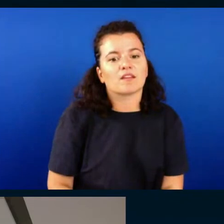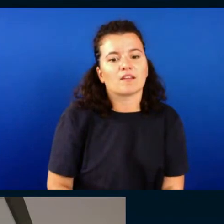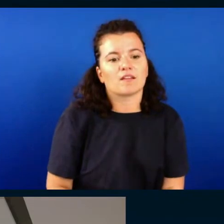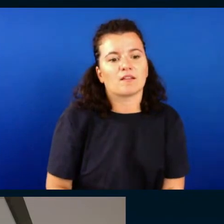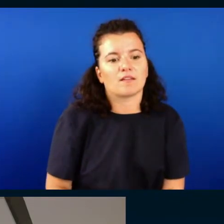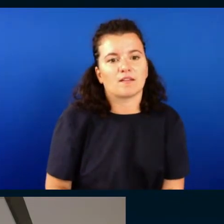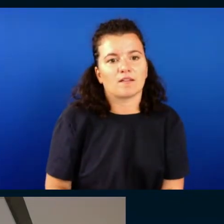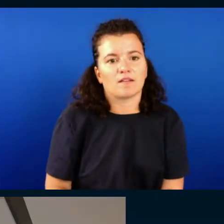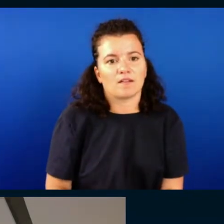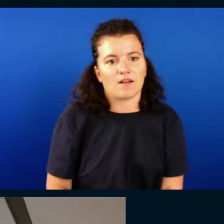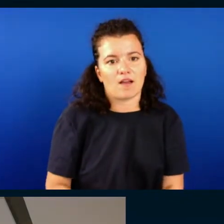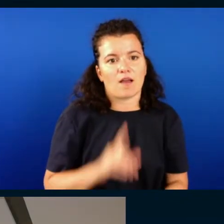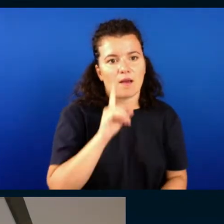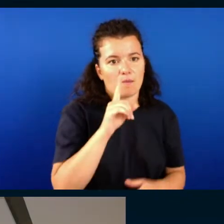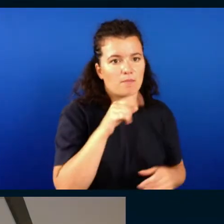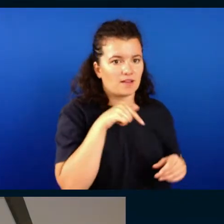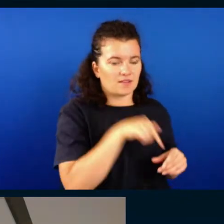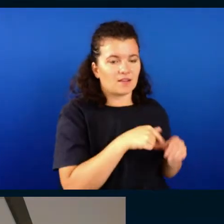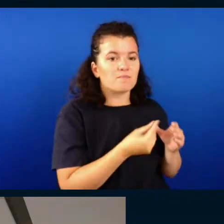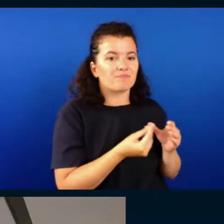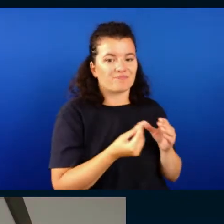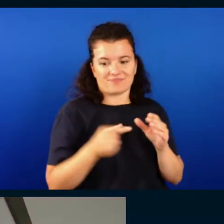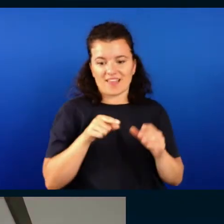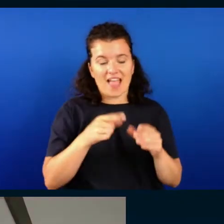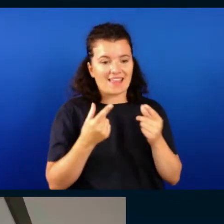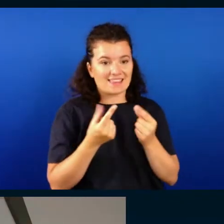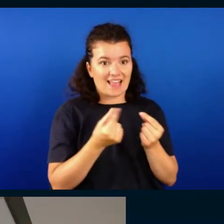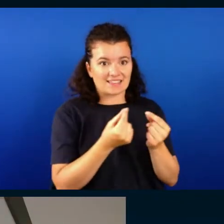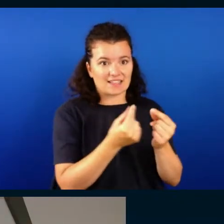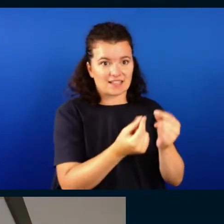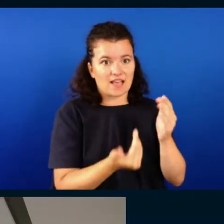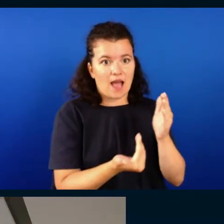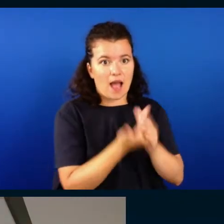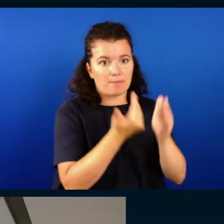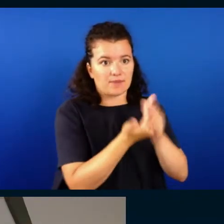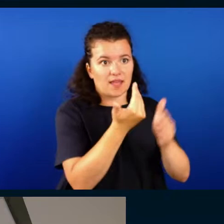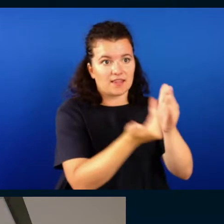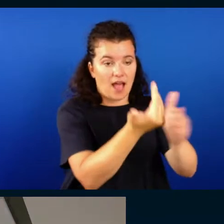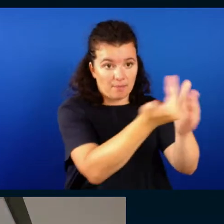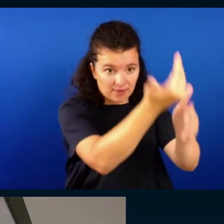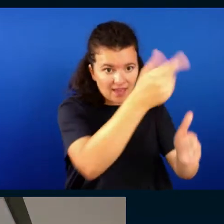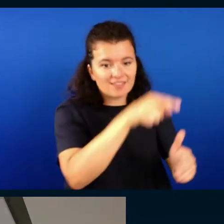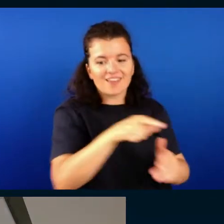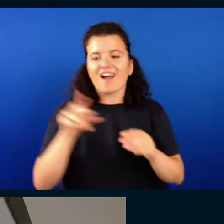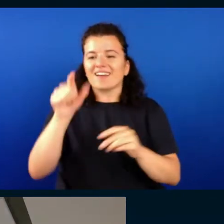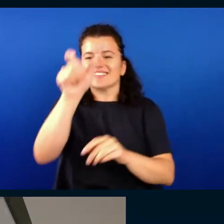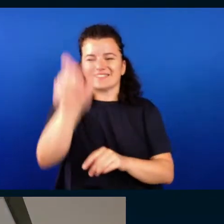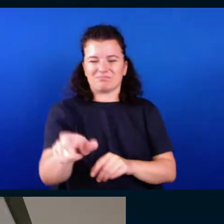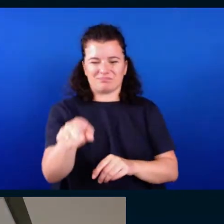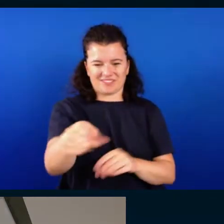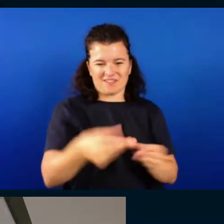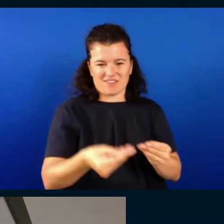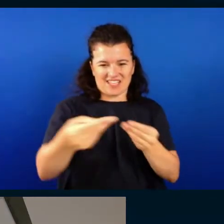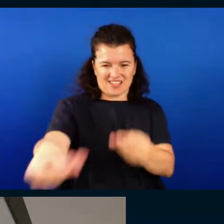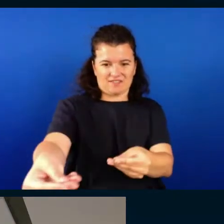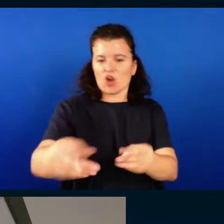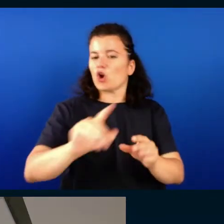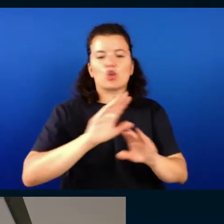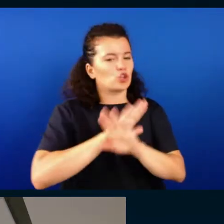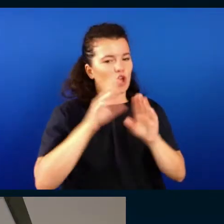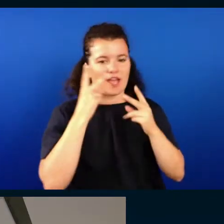keep updating on the task. So that would be updated, and the user would not see it. And canary deployments are